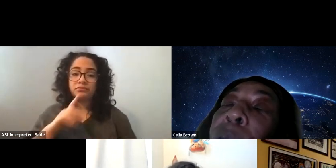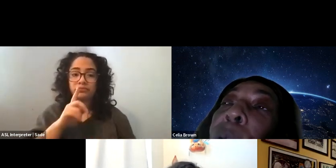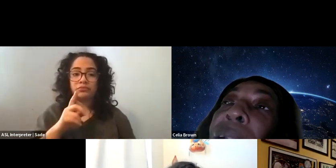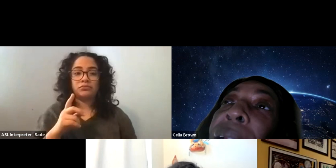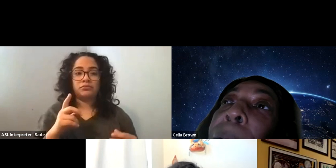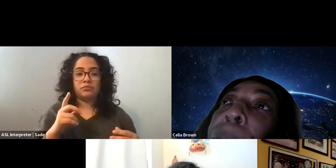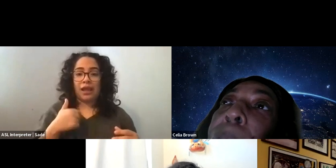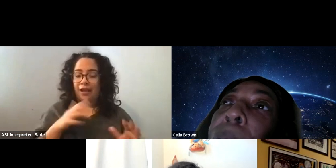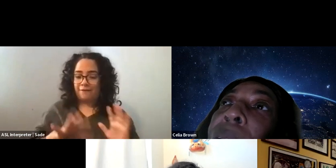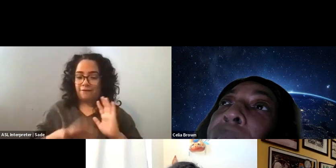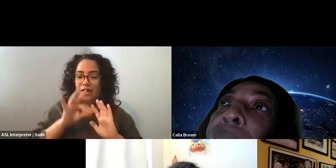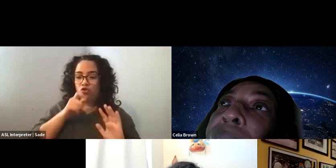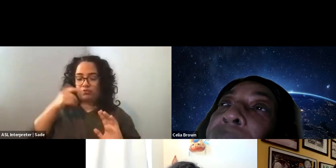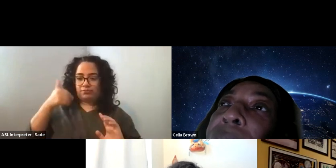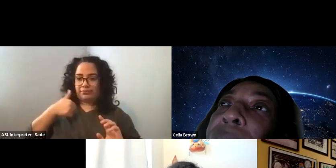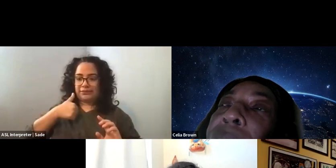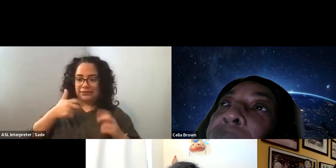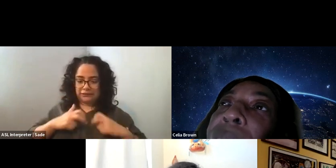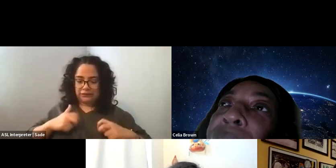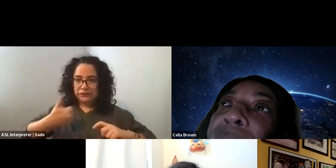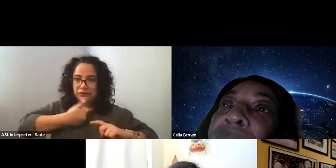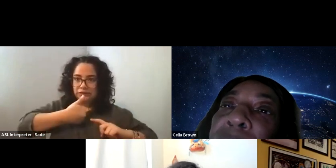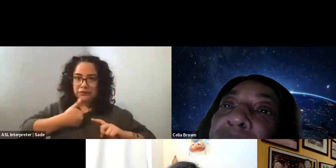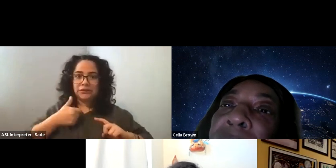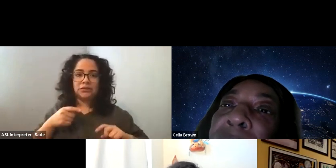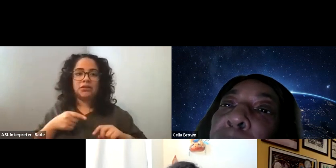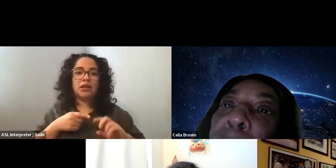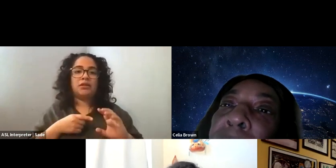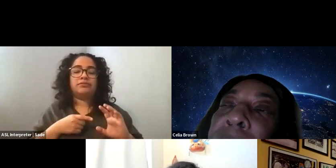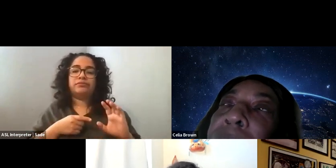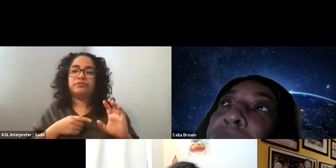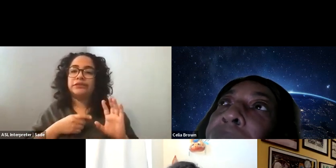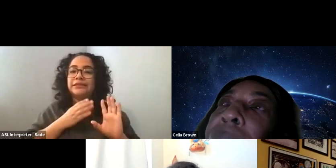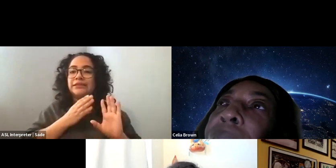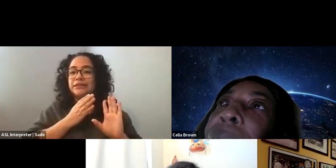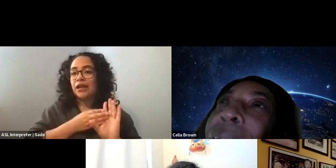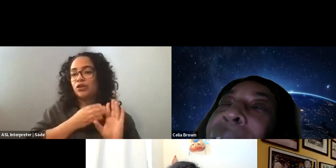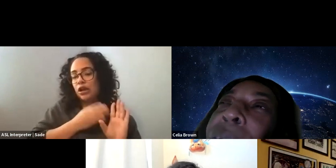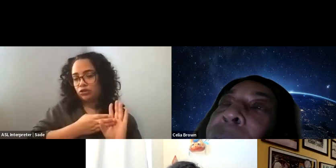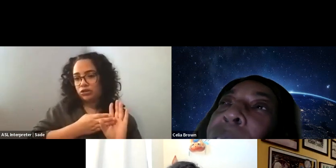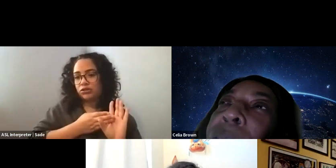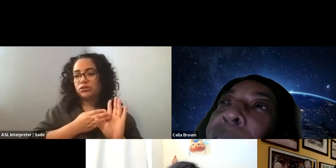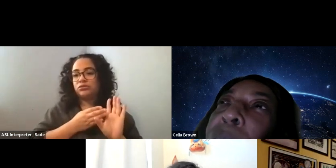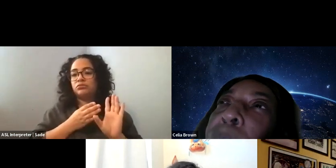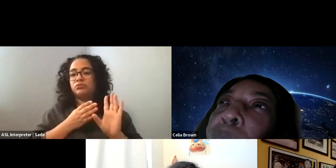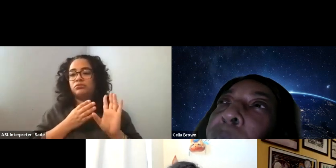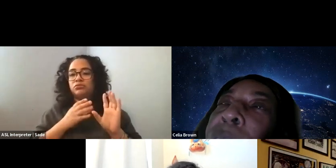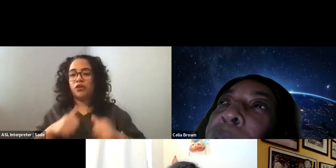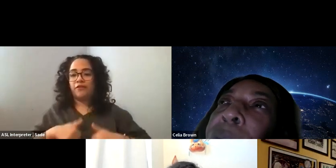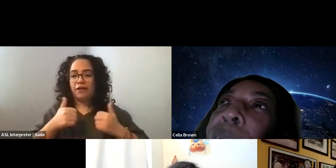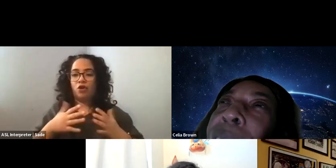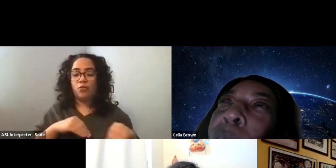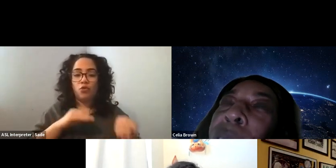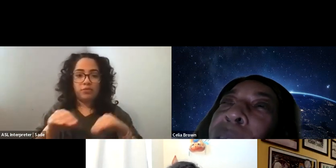found who I am in the psychiatric survivor movement. I never really felt a part